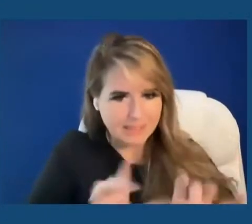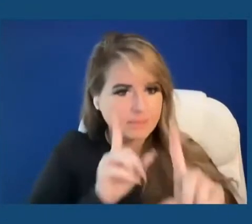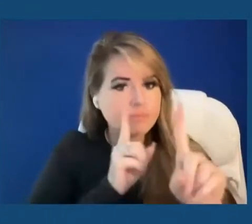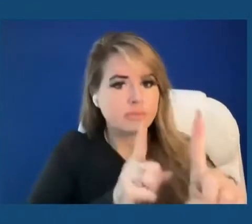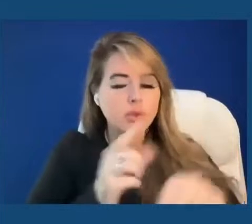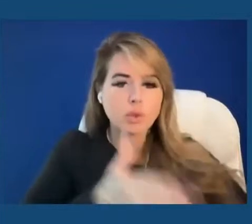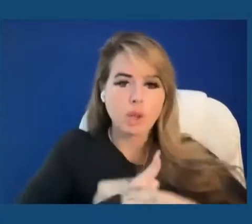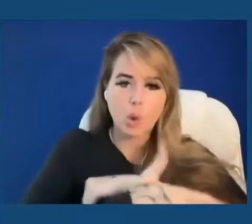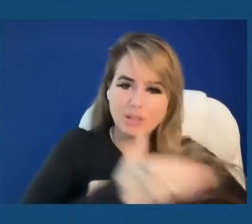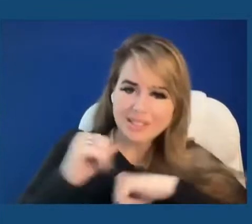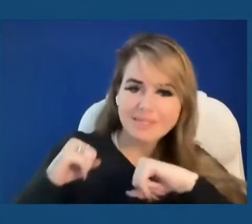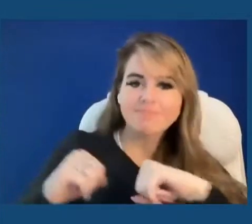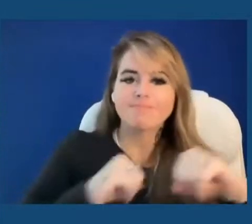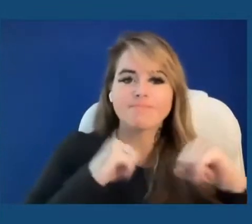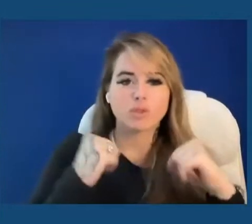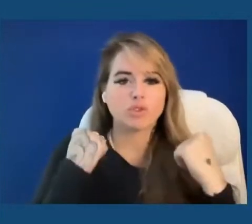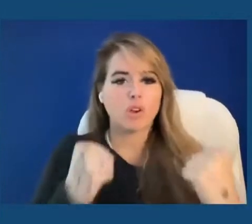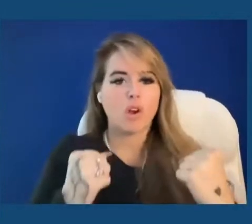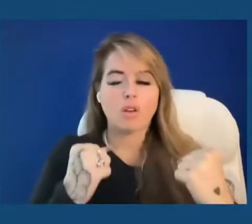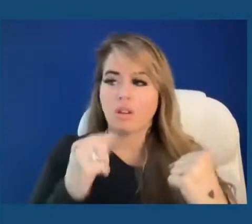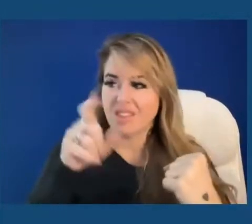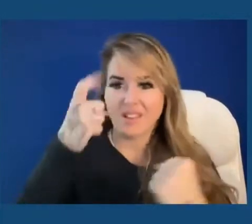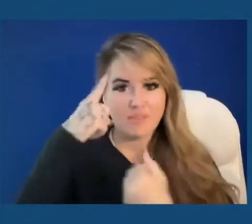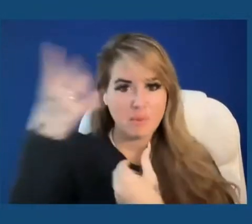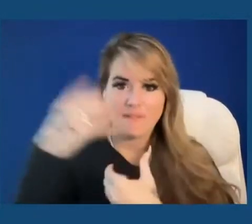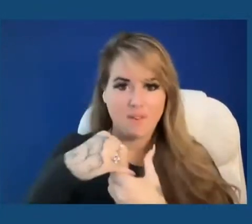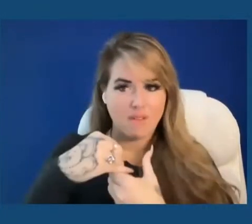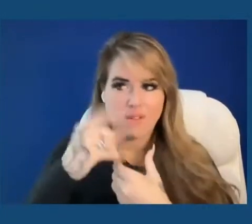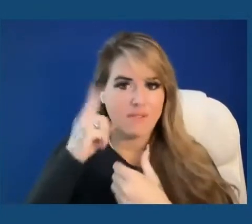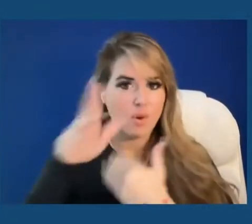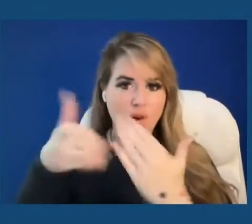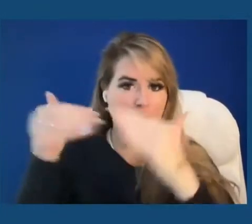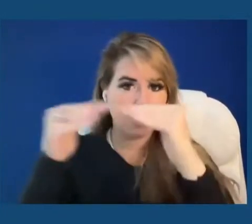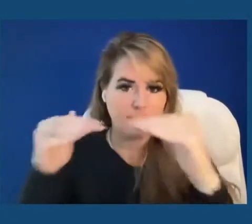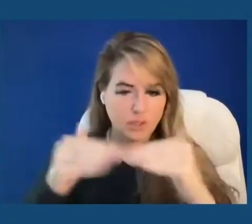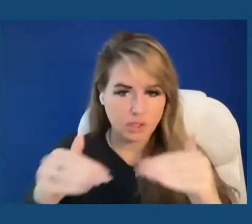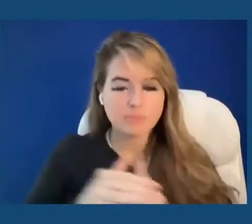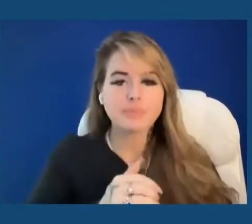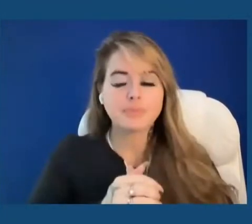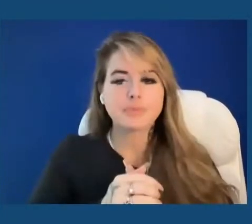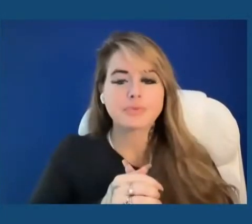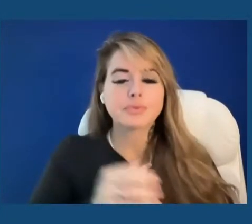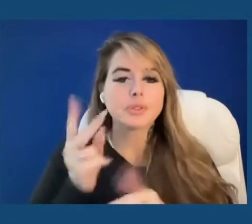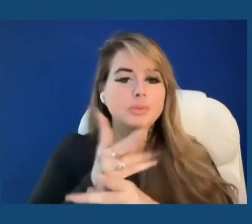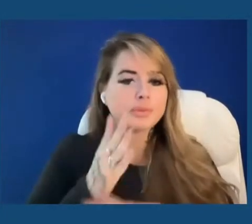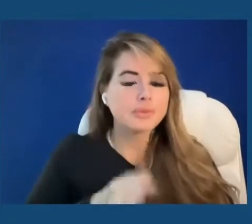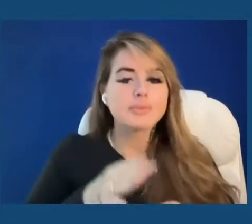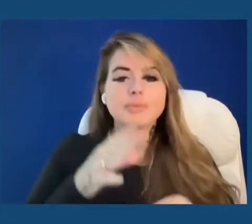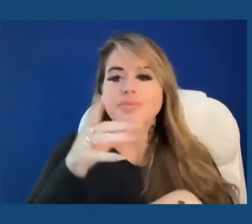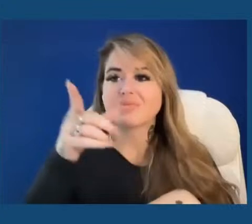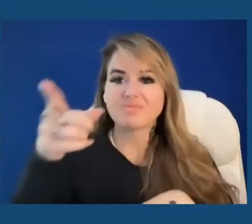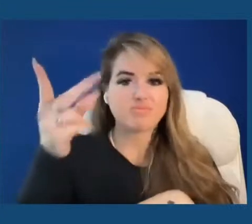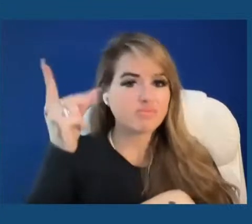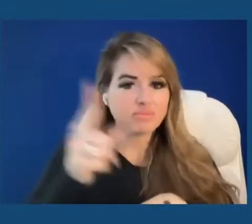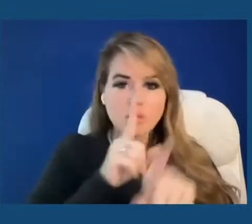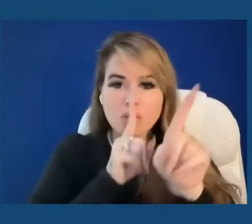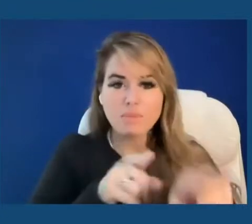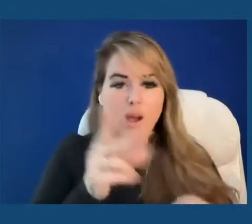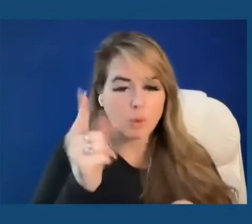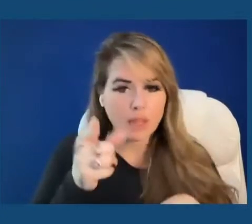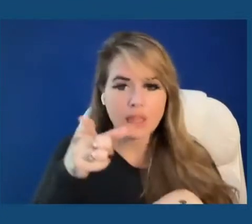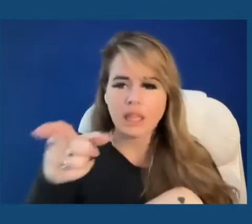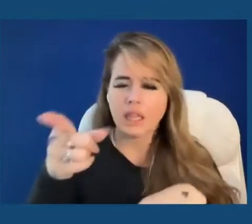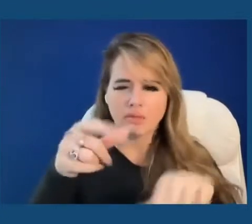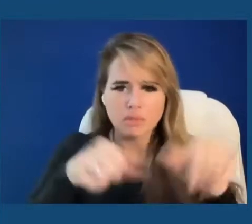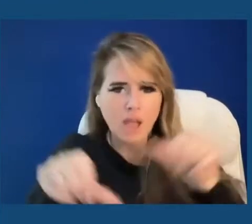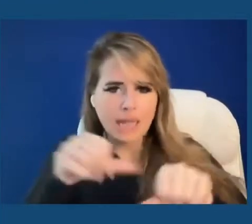all levels. Supervisor Bert Gonzalez at East Hampton Town responded quickly and scientifically by